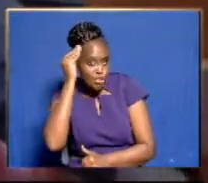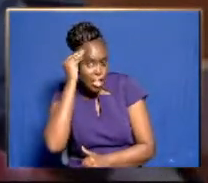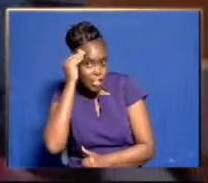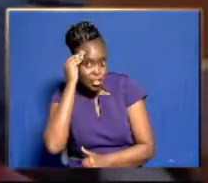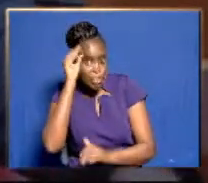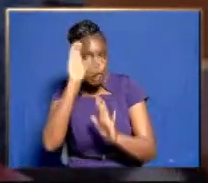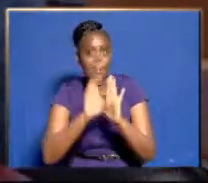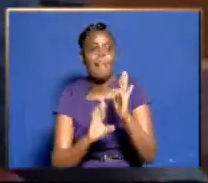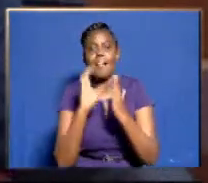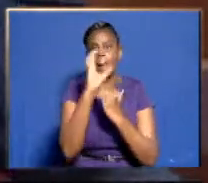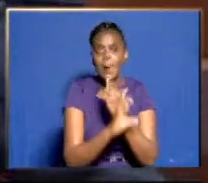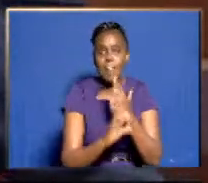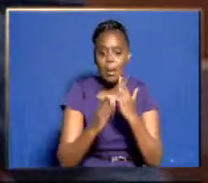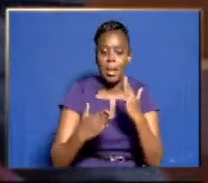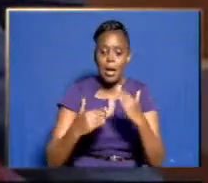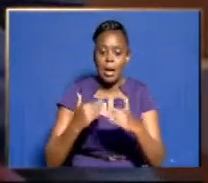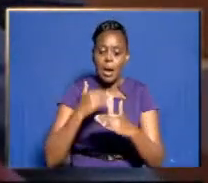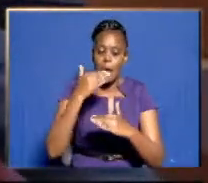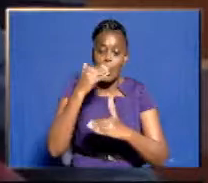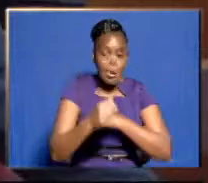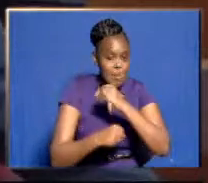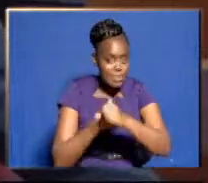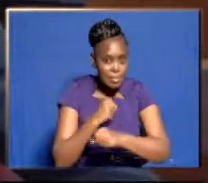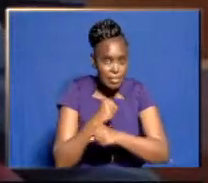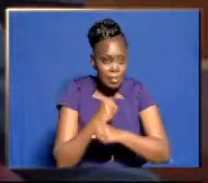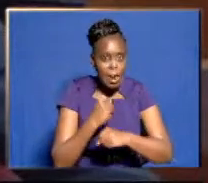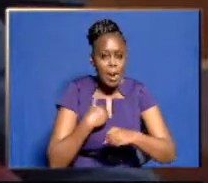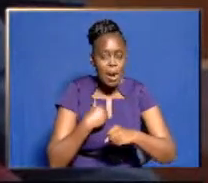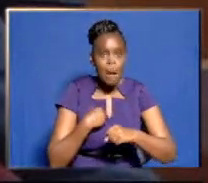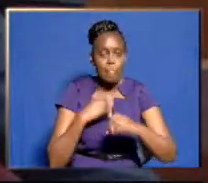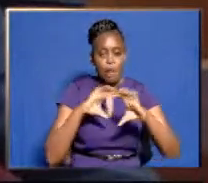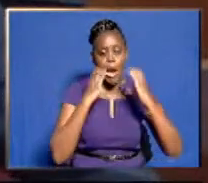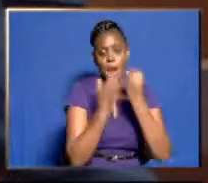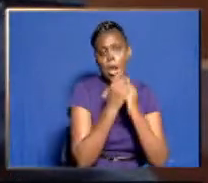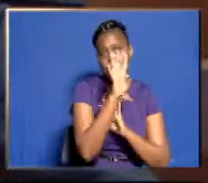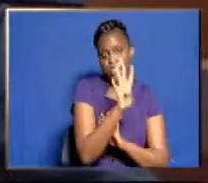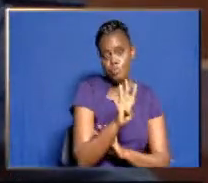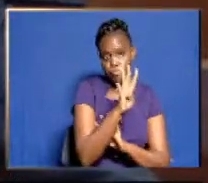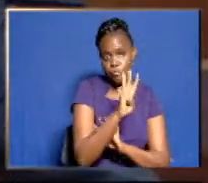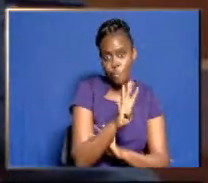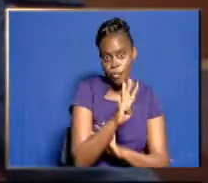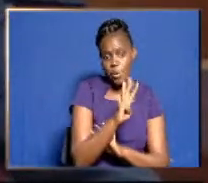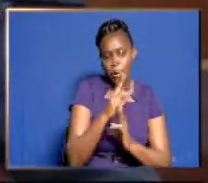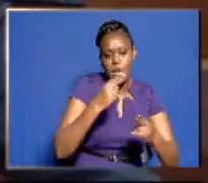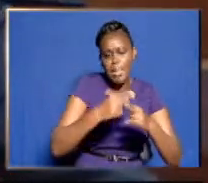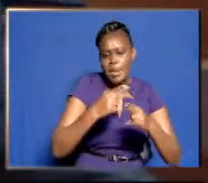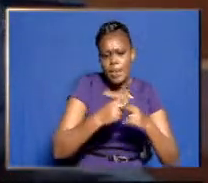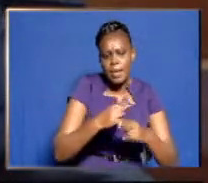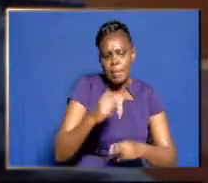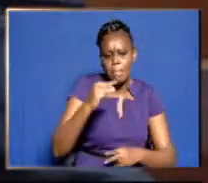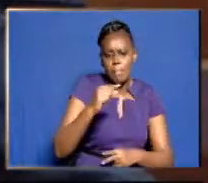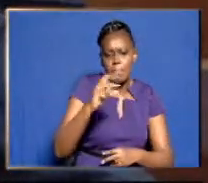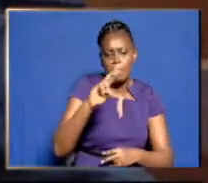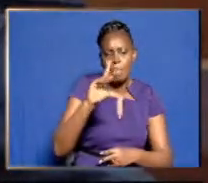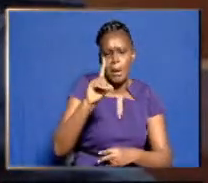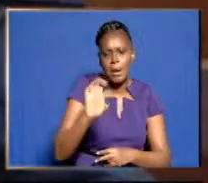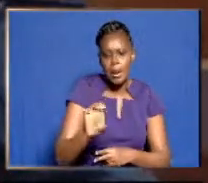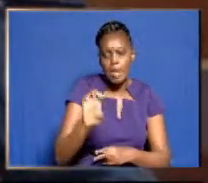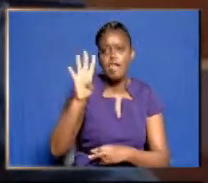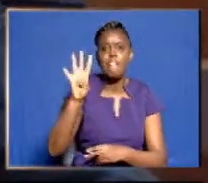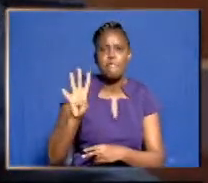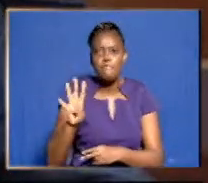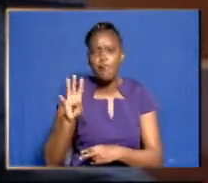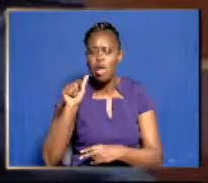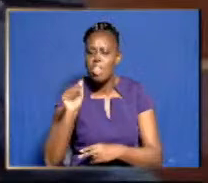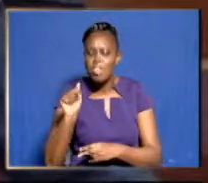know now next year more likely to be having the grade 4. And this grade 4, this curriculum demands a lot of